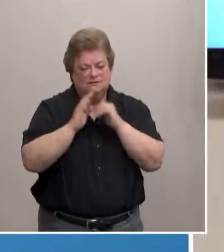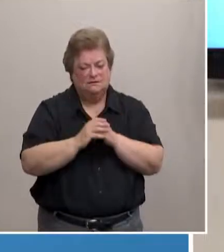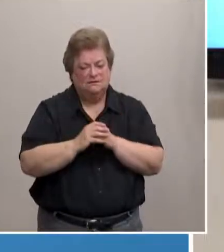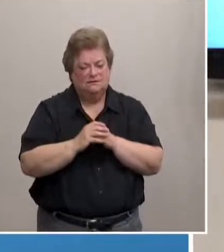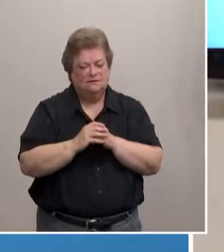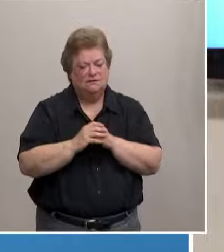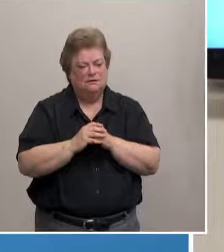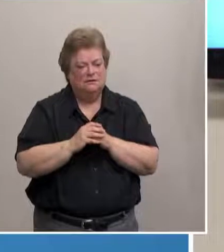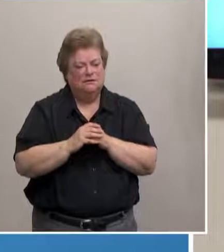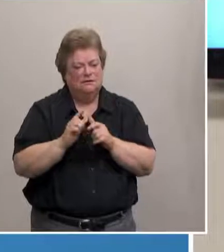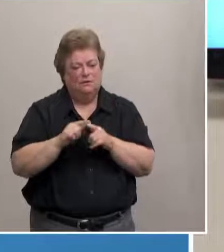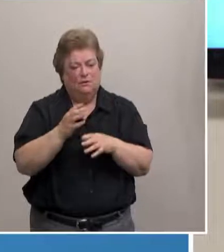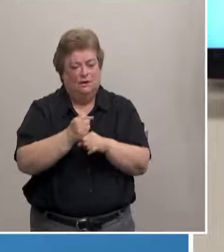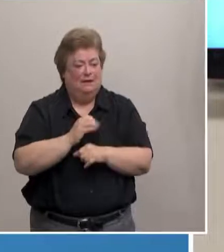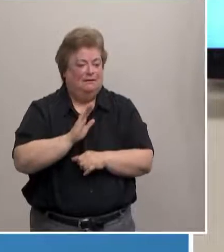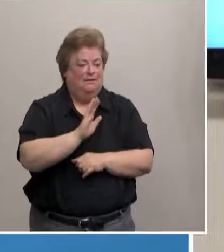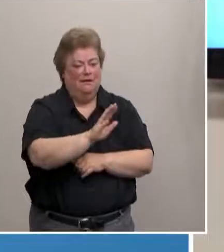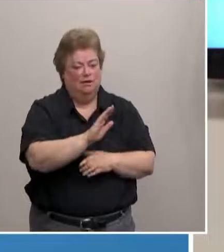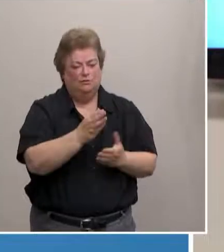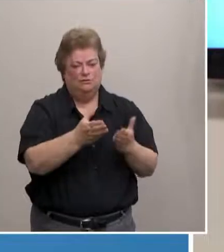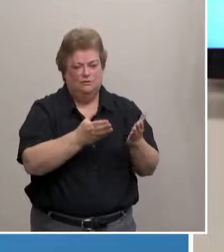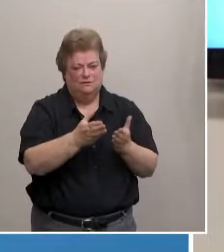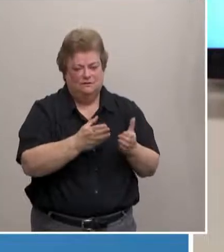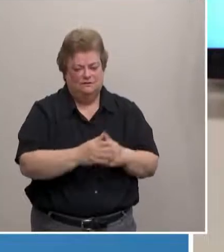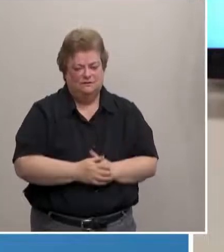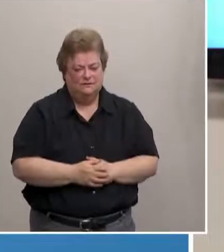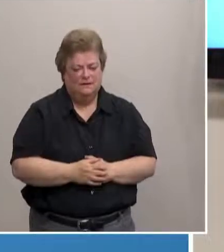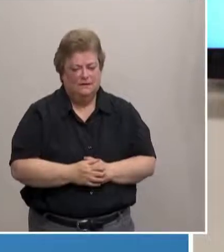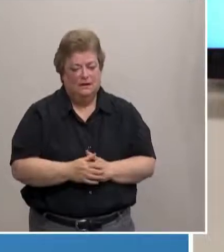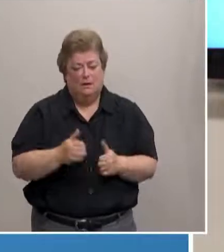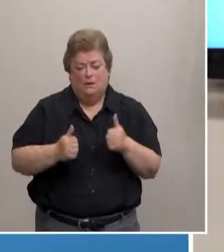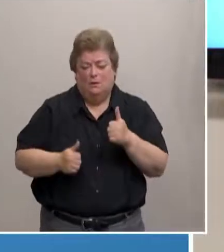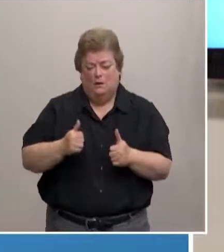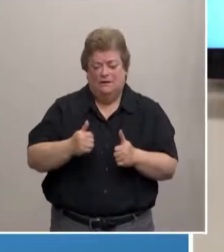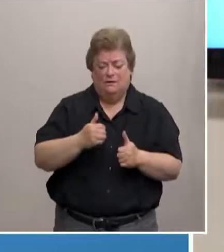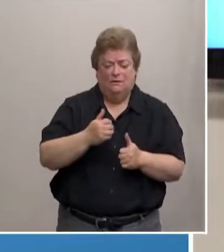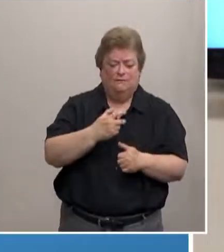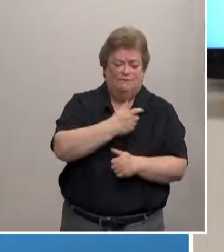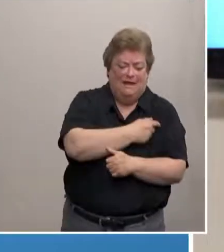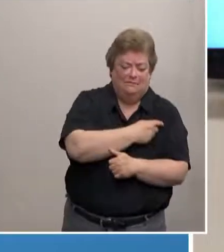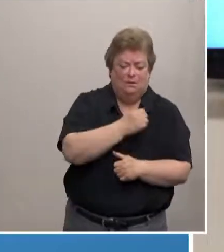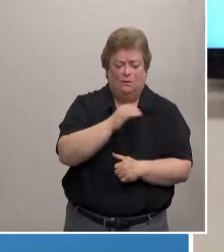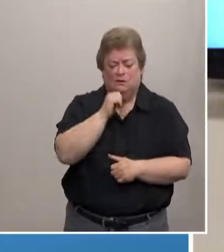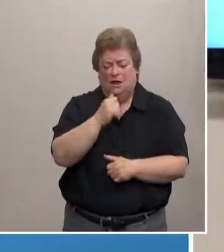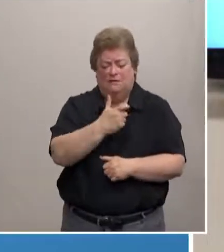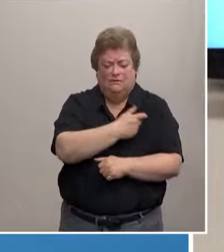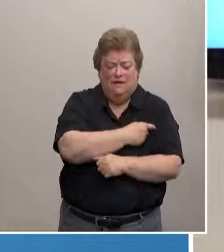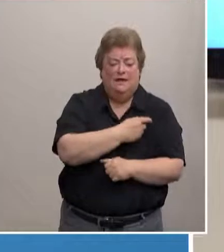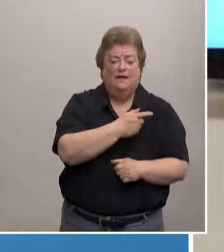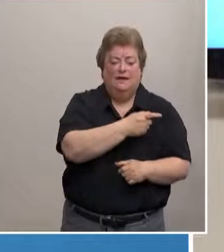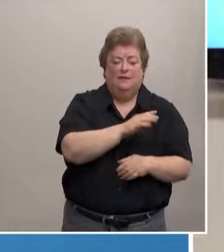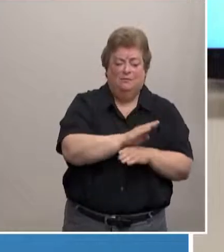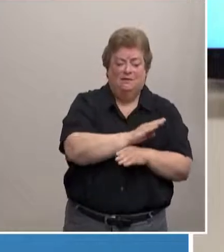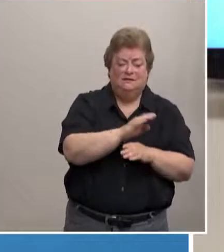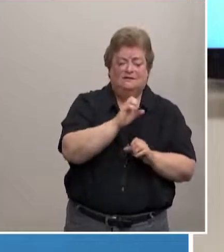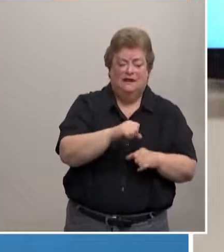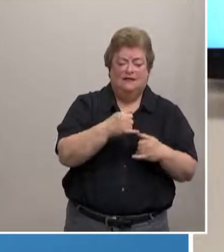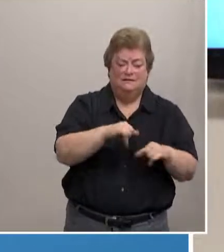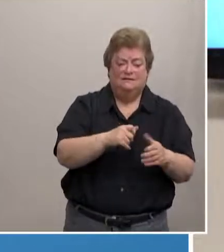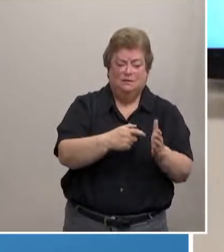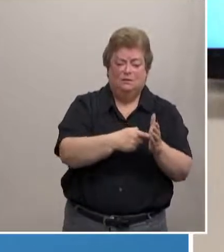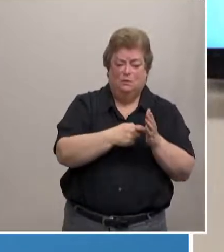receive services, and whether they're vaccinated or not, they can still require that. We really